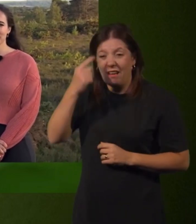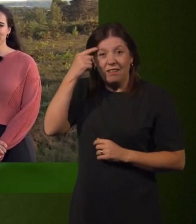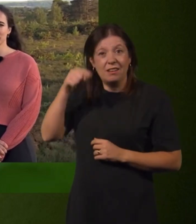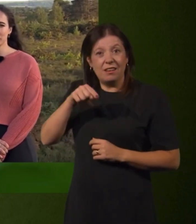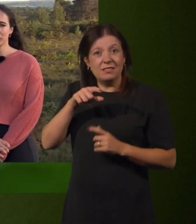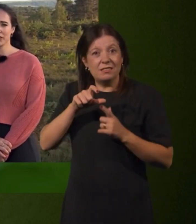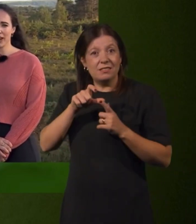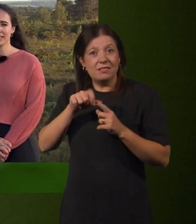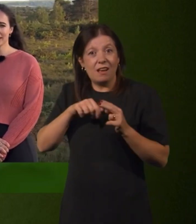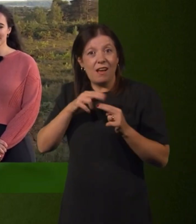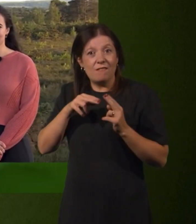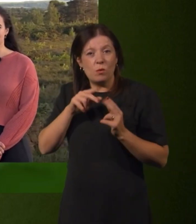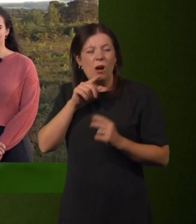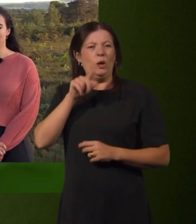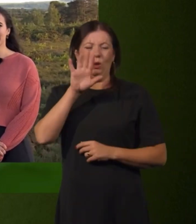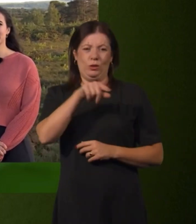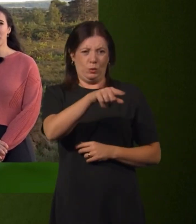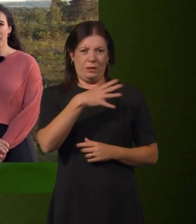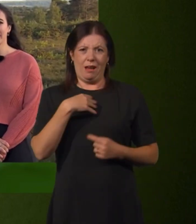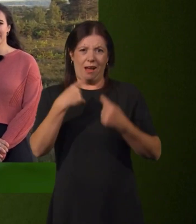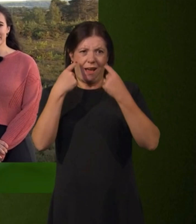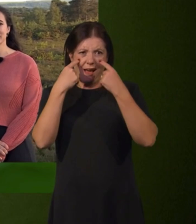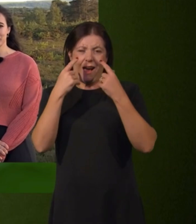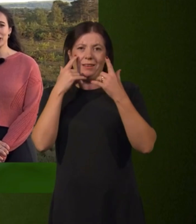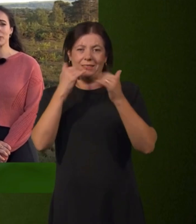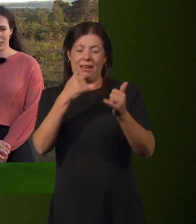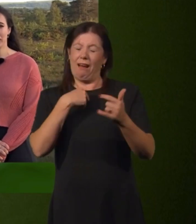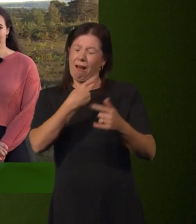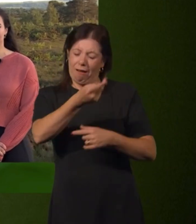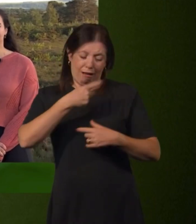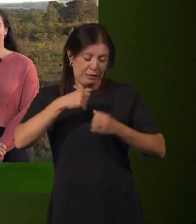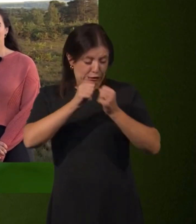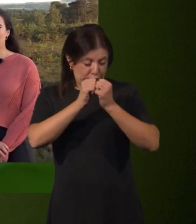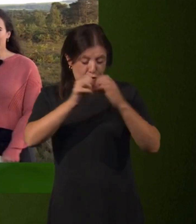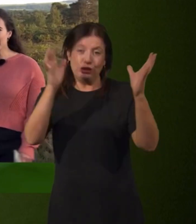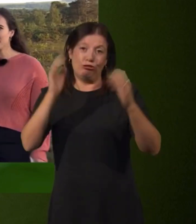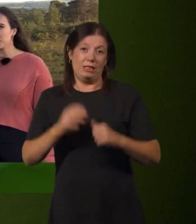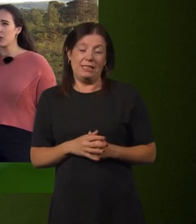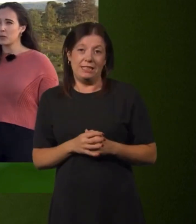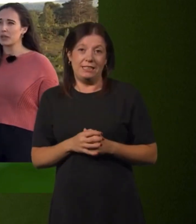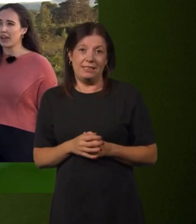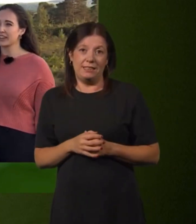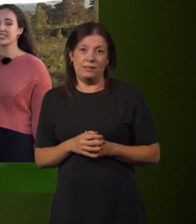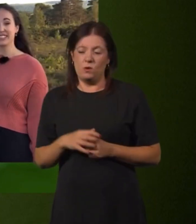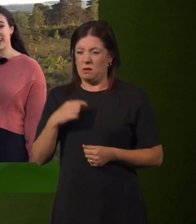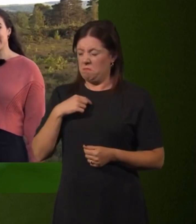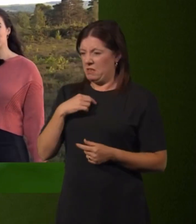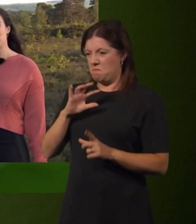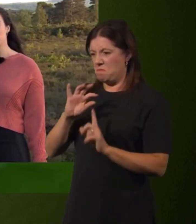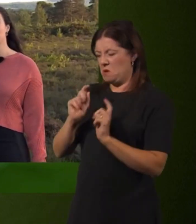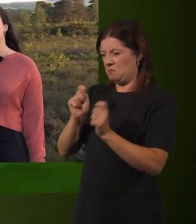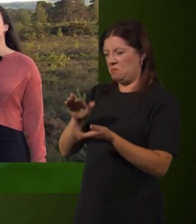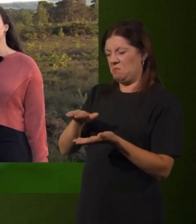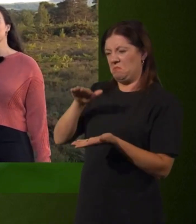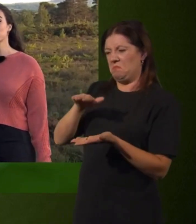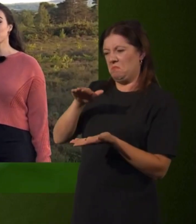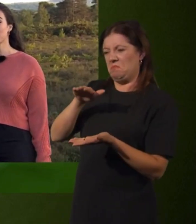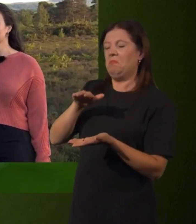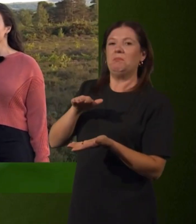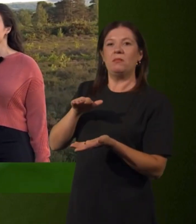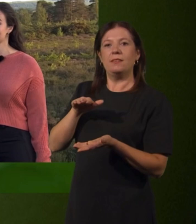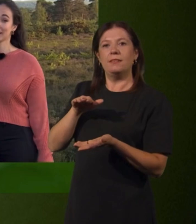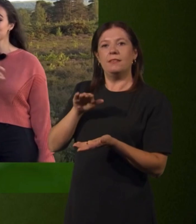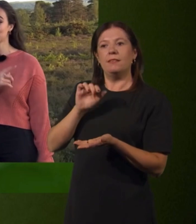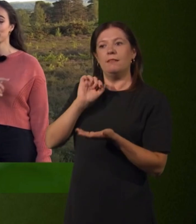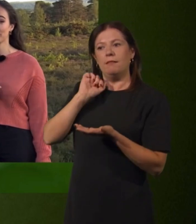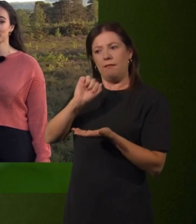Chris, you really should have gone and got your eyes tested, because I entirely disagree with you. I mean, I'd give them maybe like a 6, but then because of their story